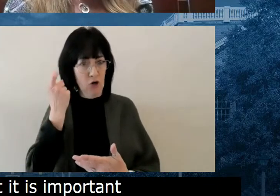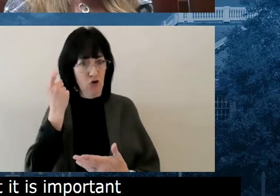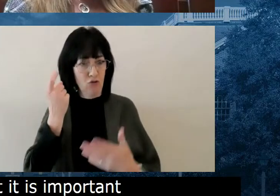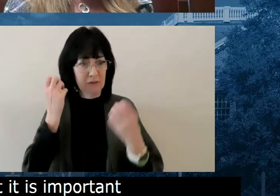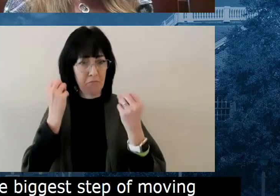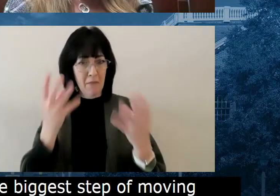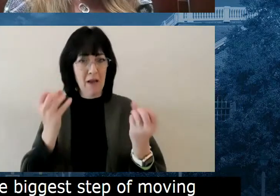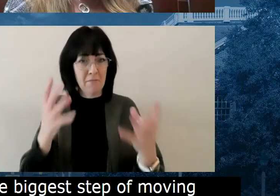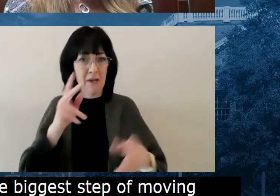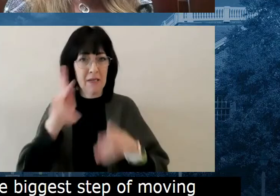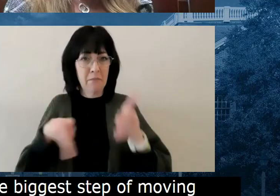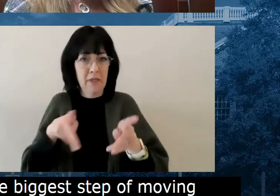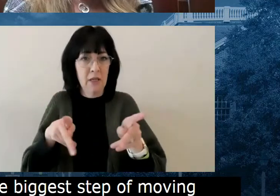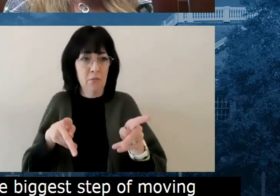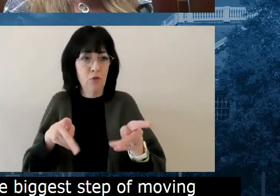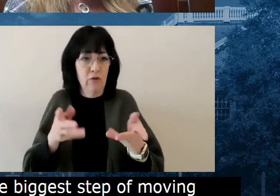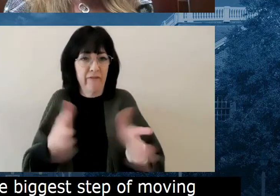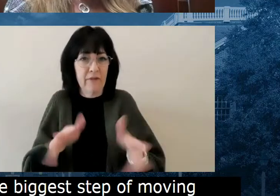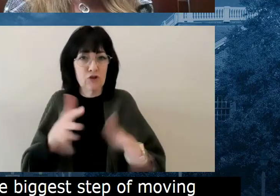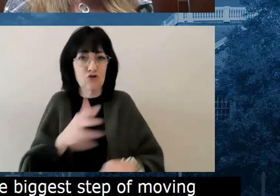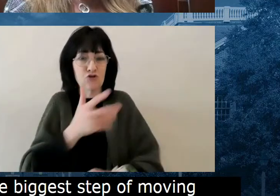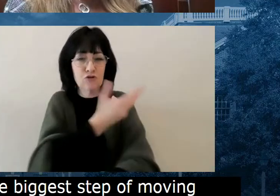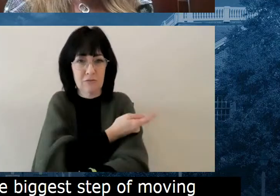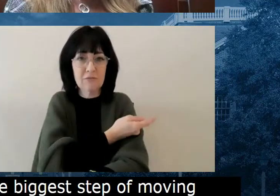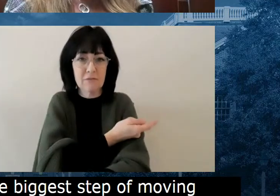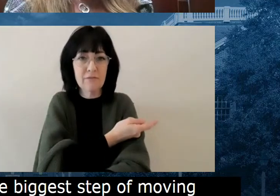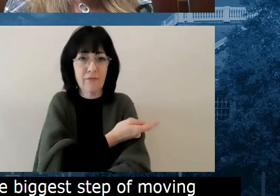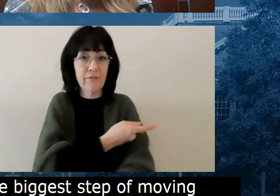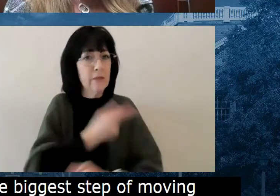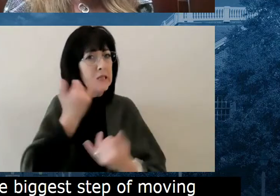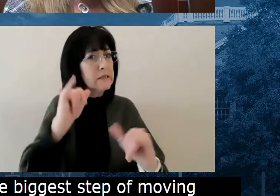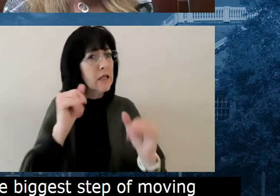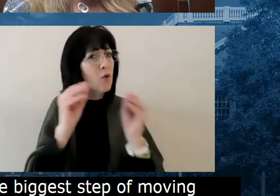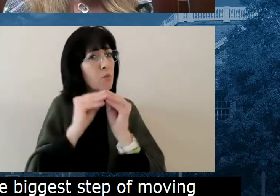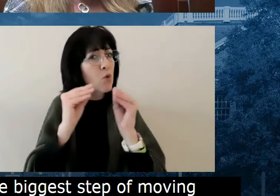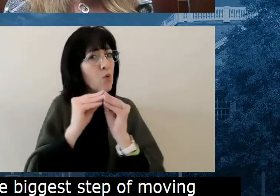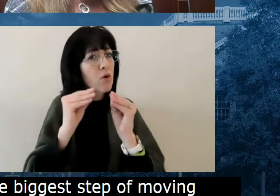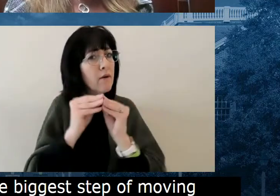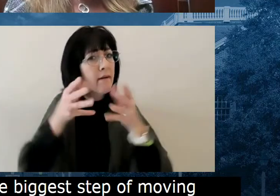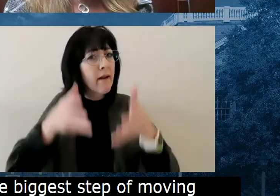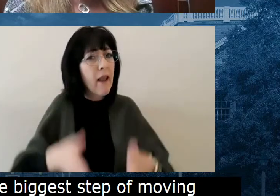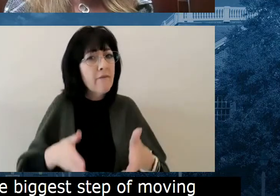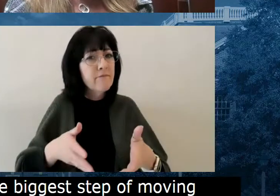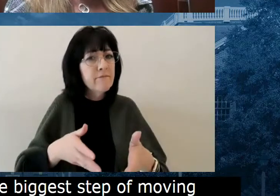do more, and 70%, 80% will be way better